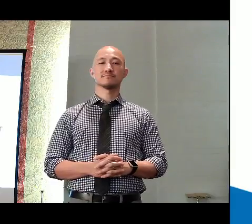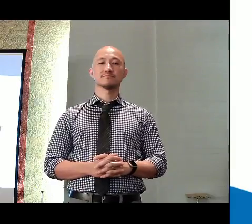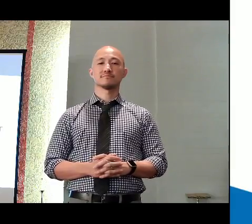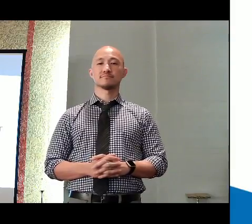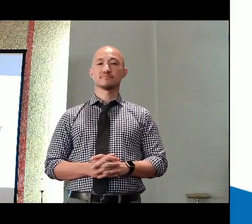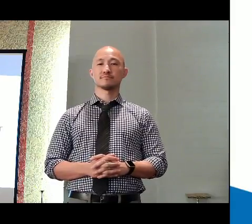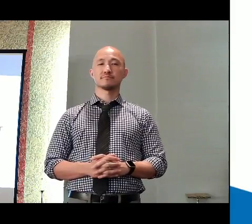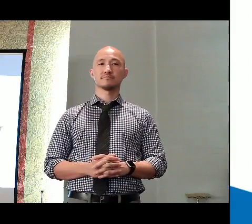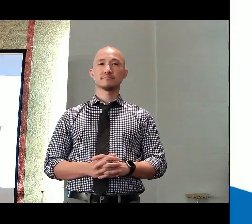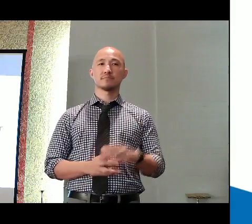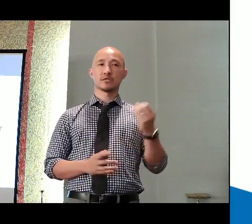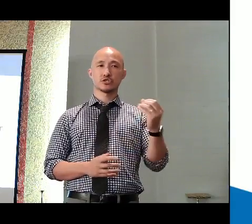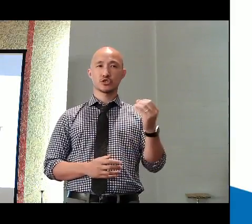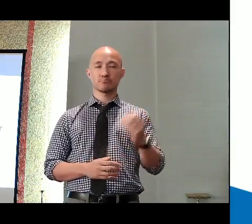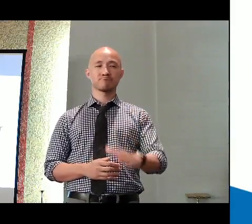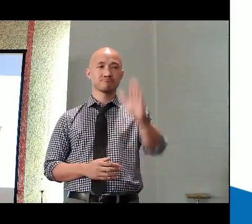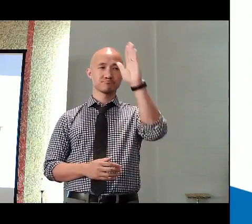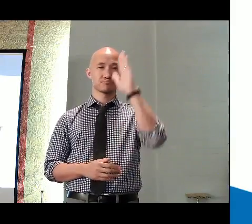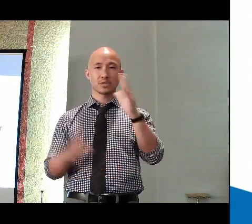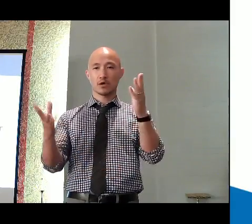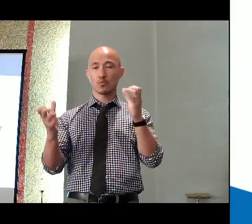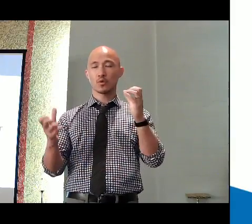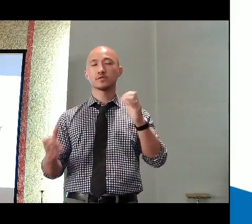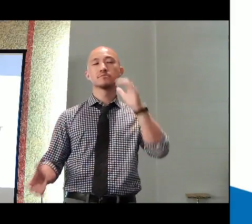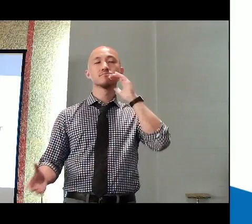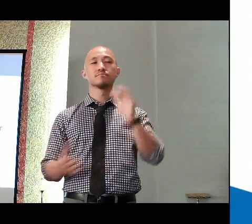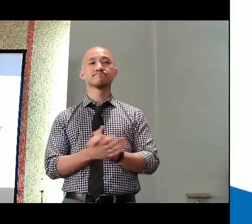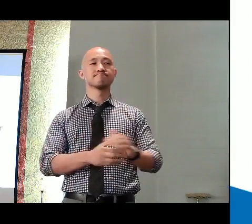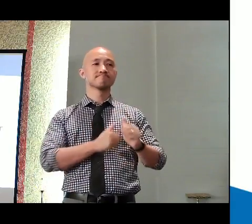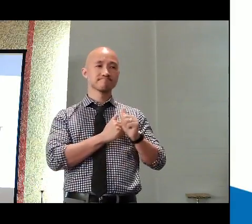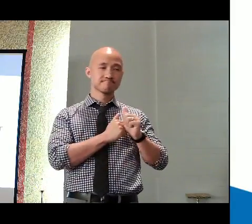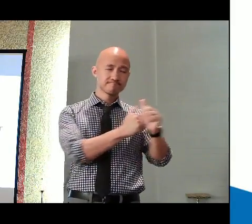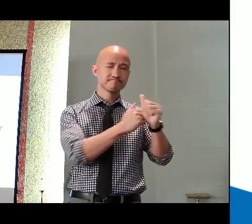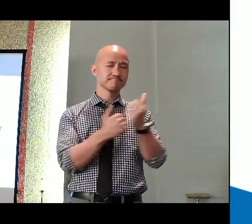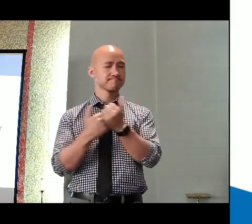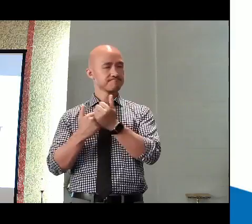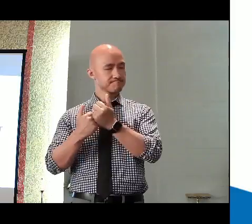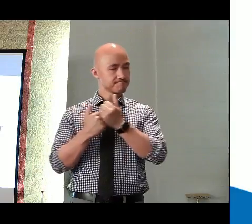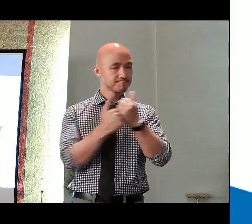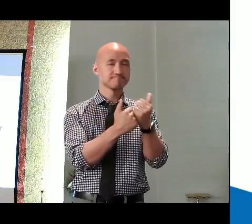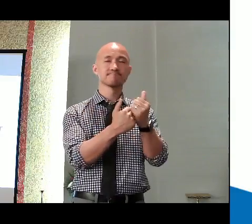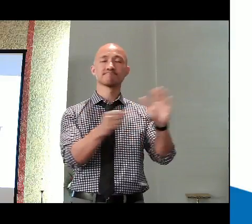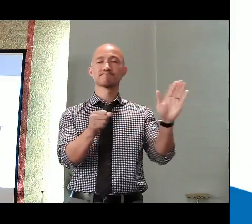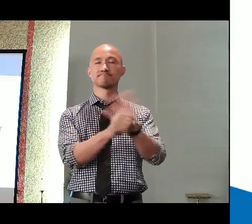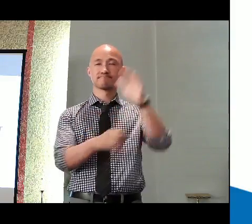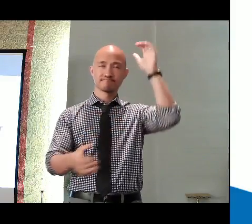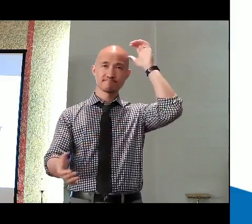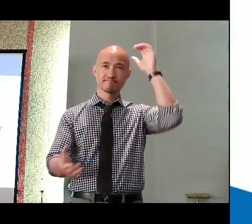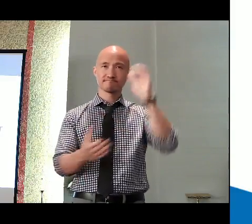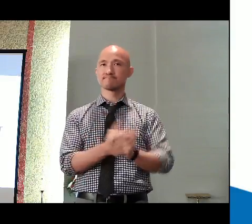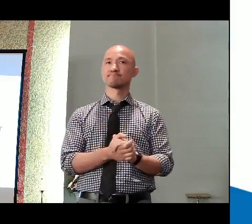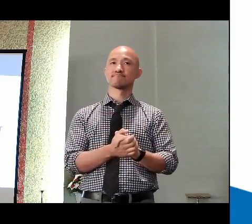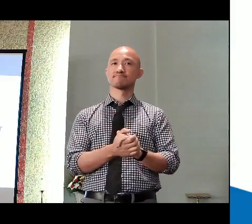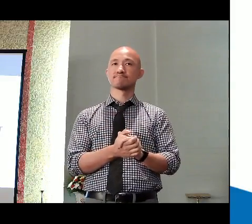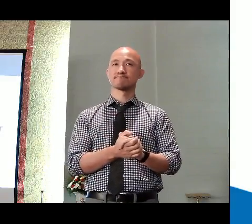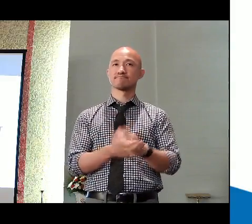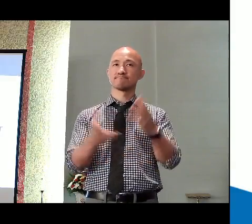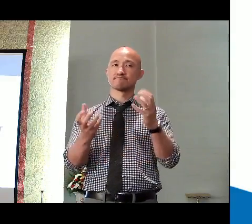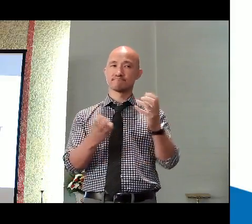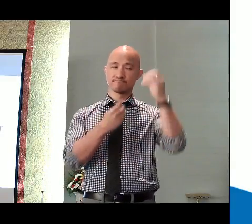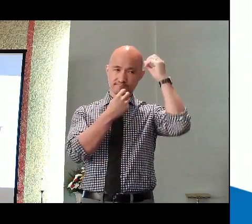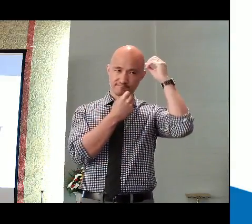get behind their husbands very eagerly, very vocally, very wholeheartedly, submitting to